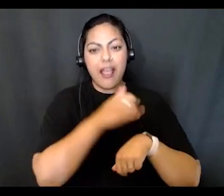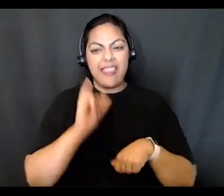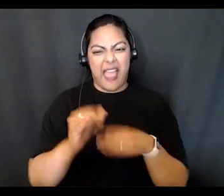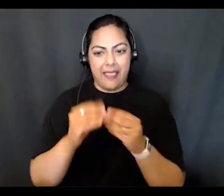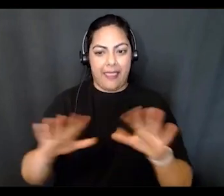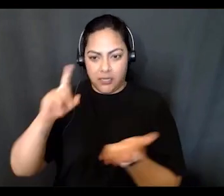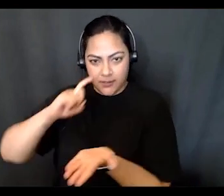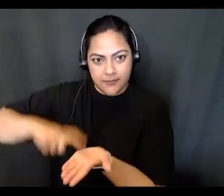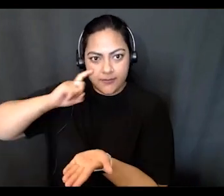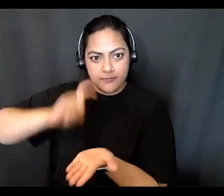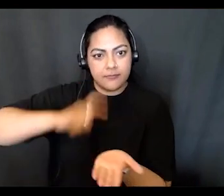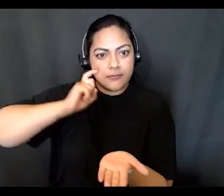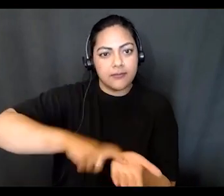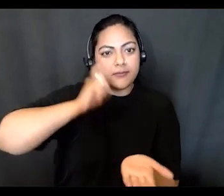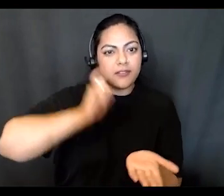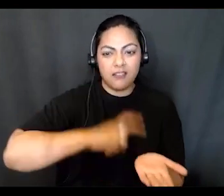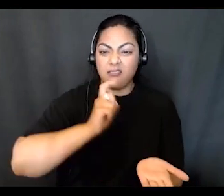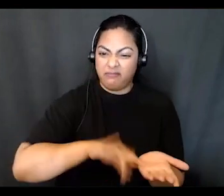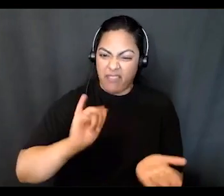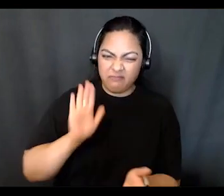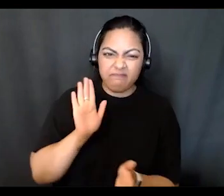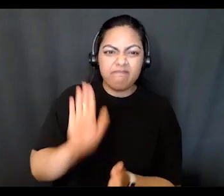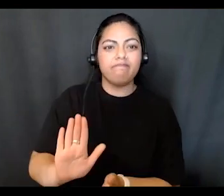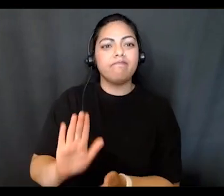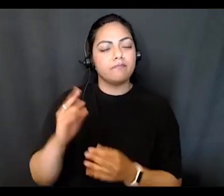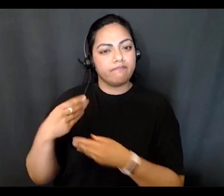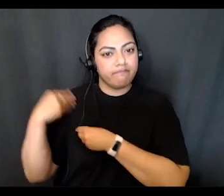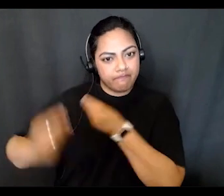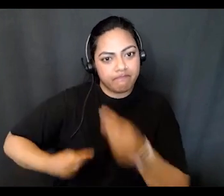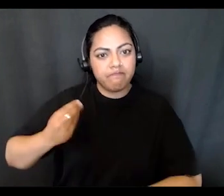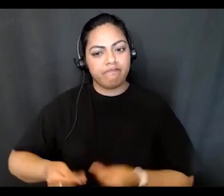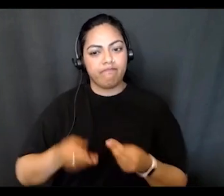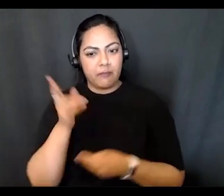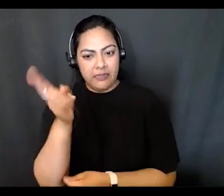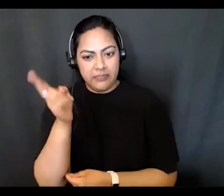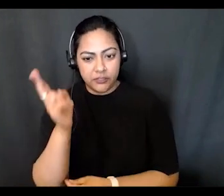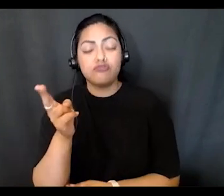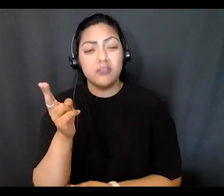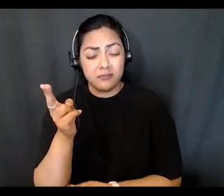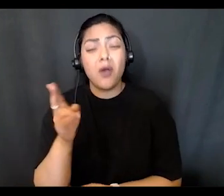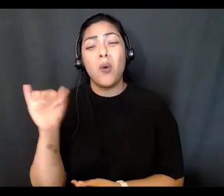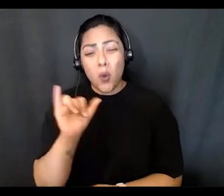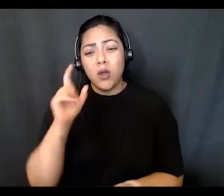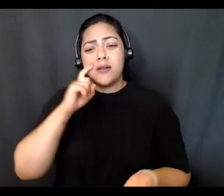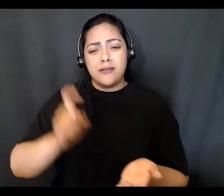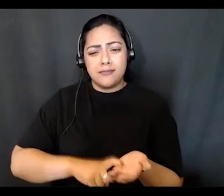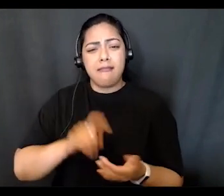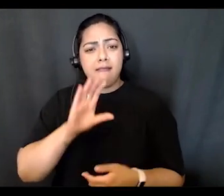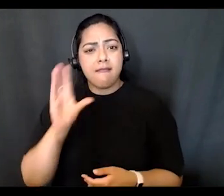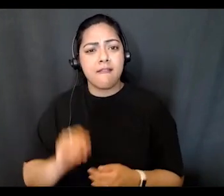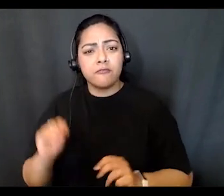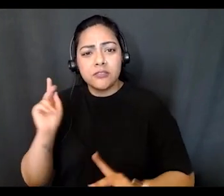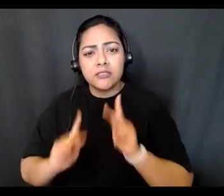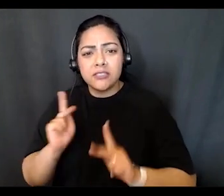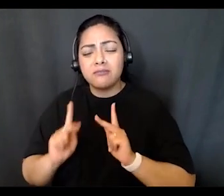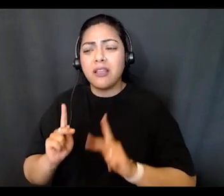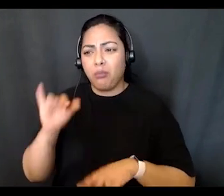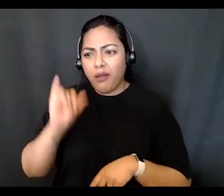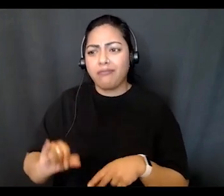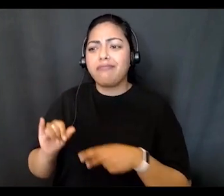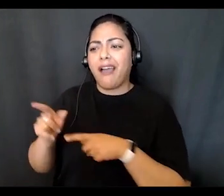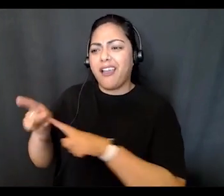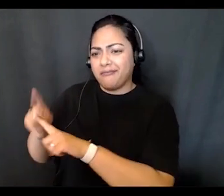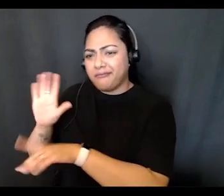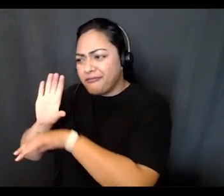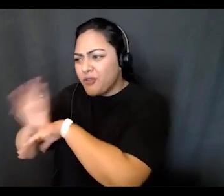ancestors, forcibly displaced African peoples, trafficked into Turtle Island as a result of the transatlantic slave